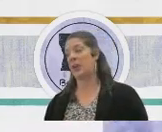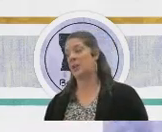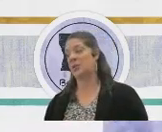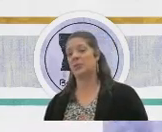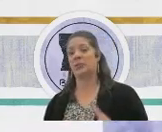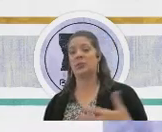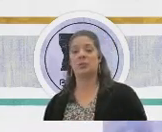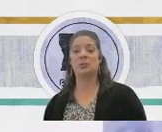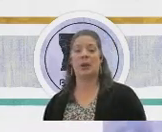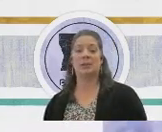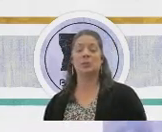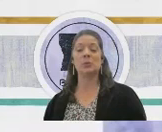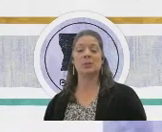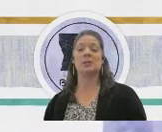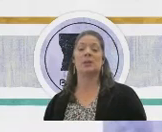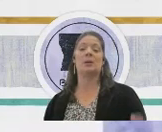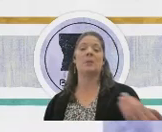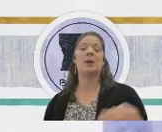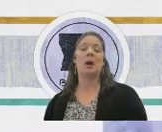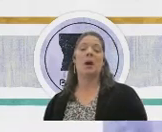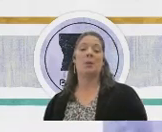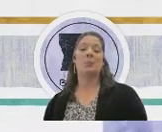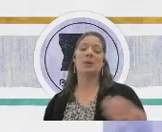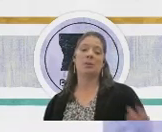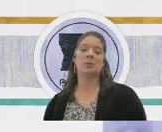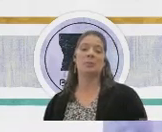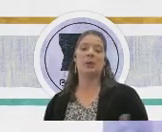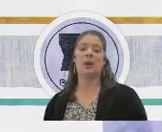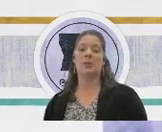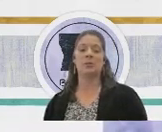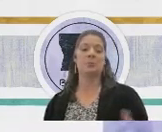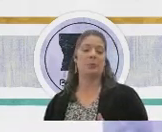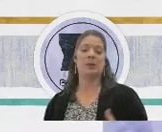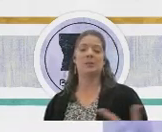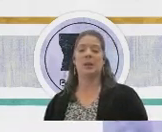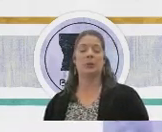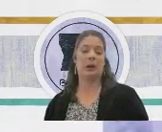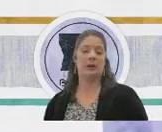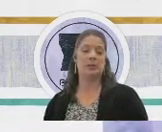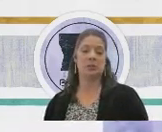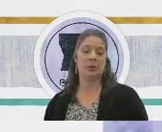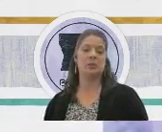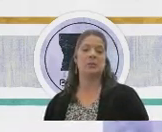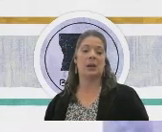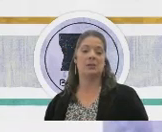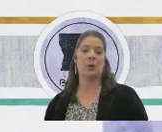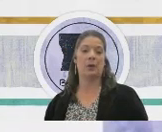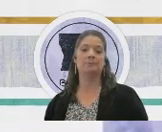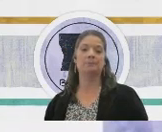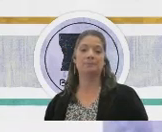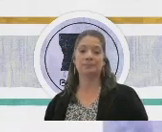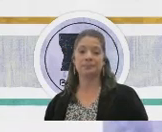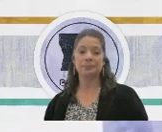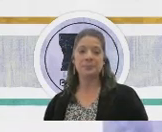have ramifications for you as a school system, but it could also be putting other departments in precarious situations as